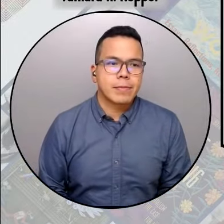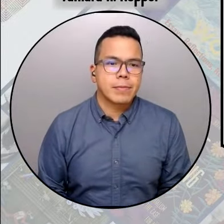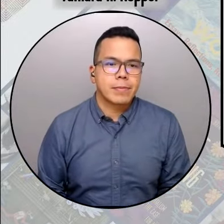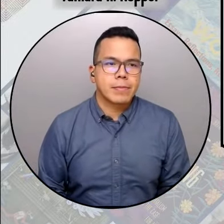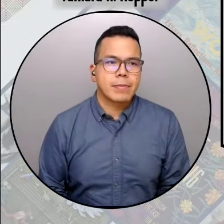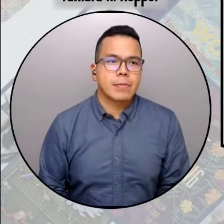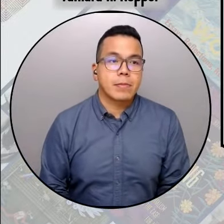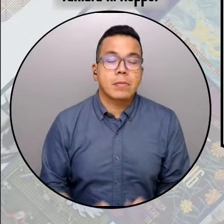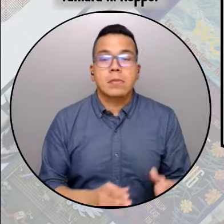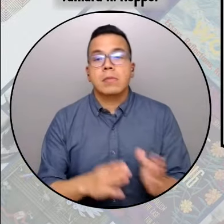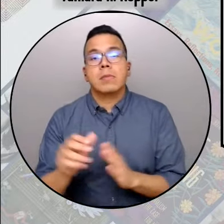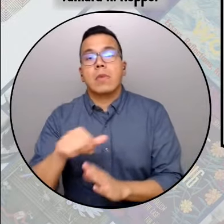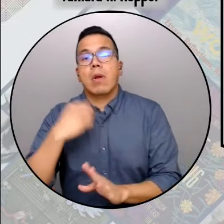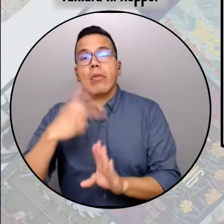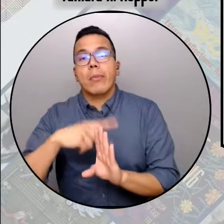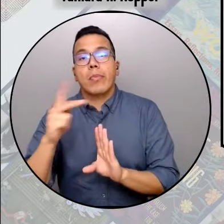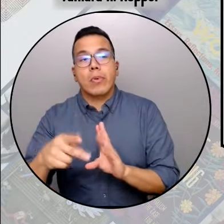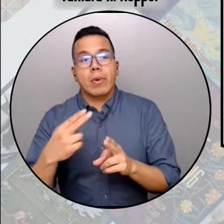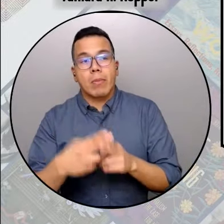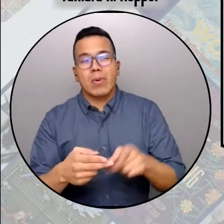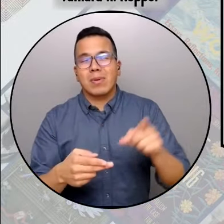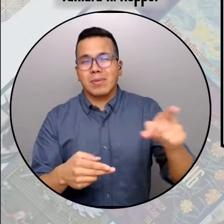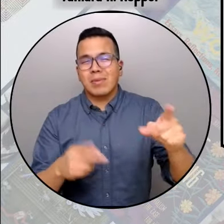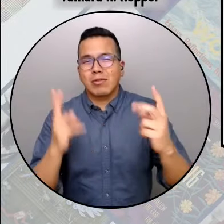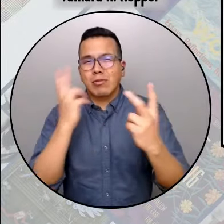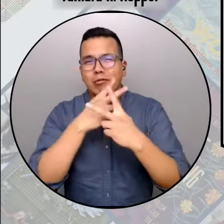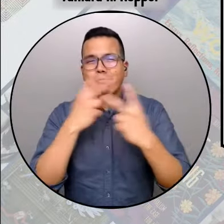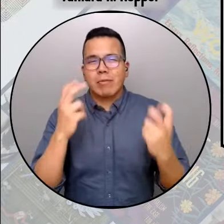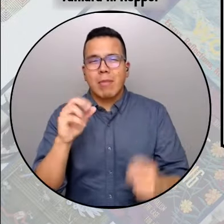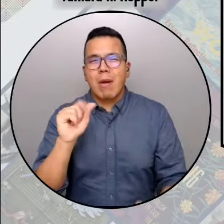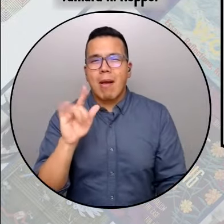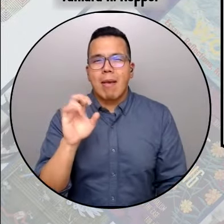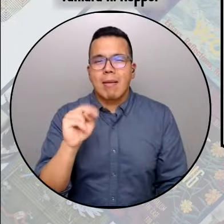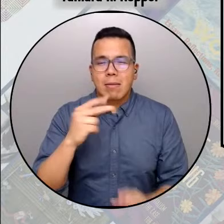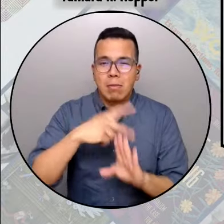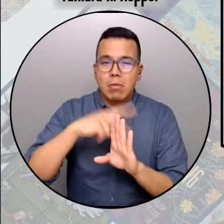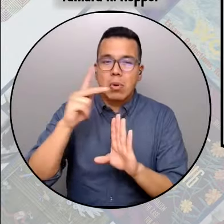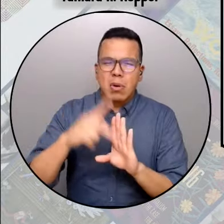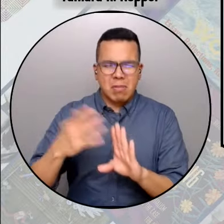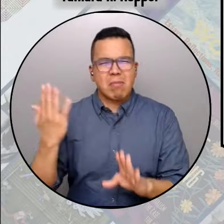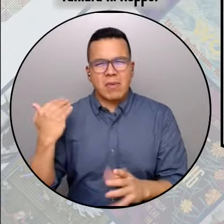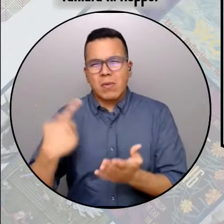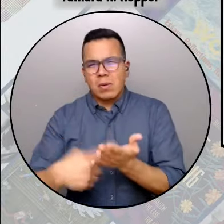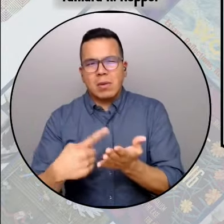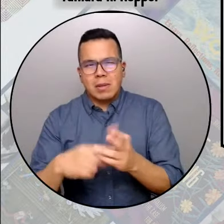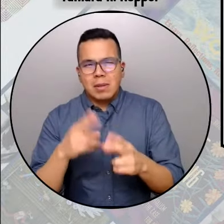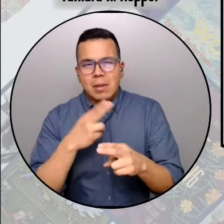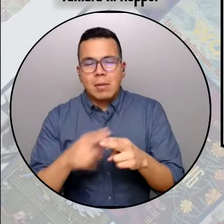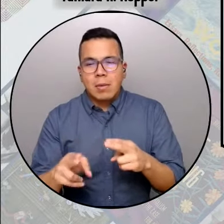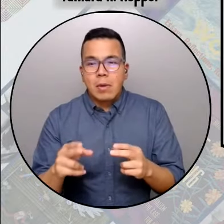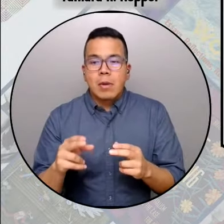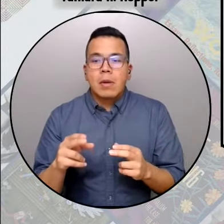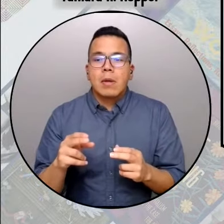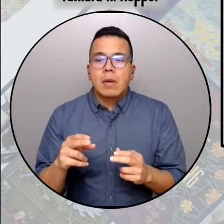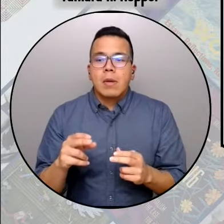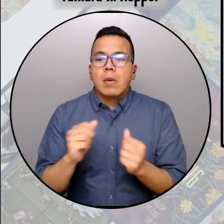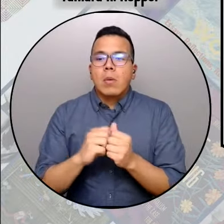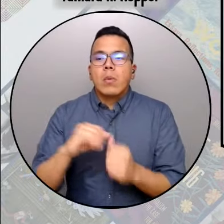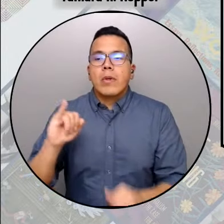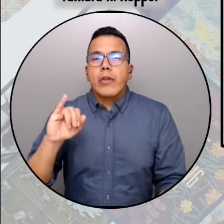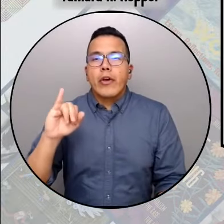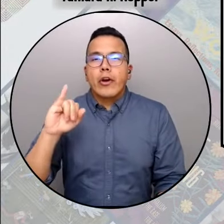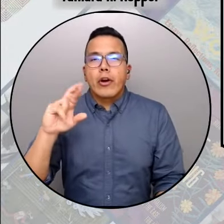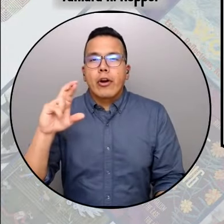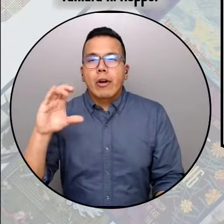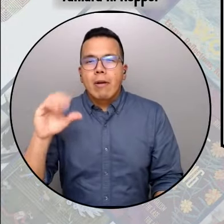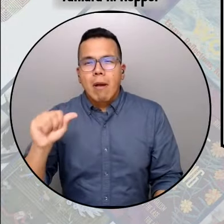alien program, and we talked about this a little bit before, and this was something that we saw with kind of IRCA and so forth. Provides ICE